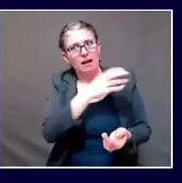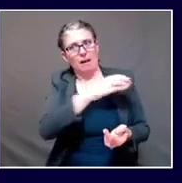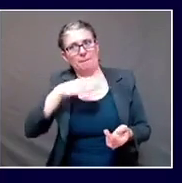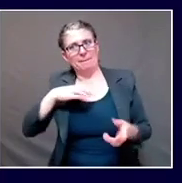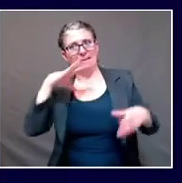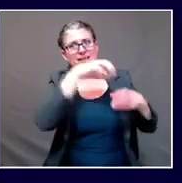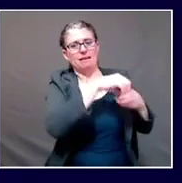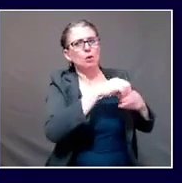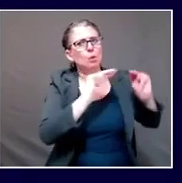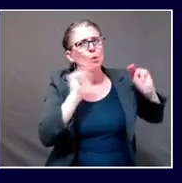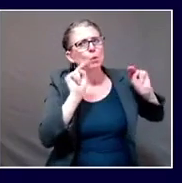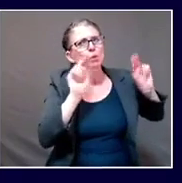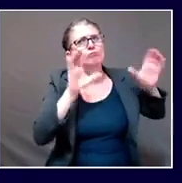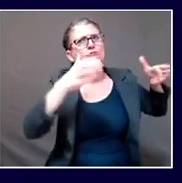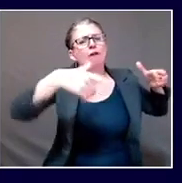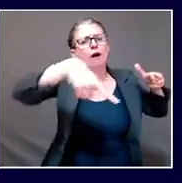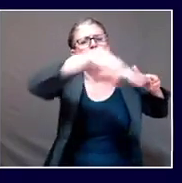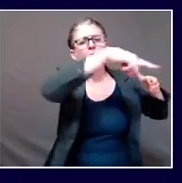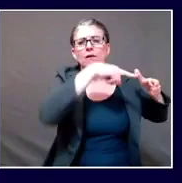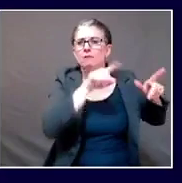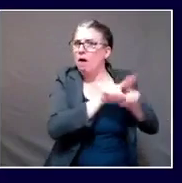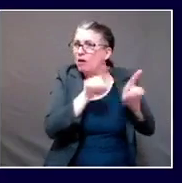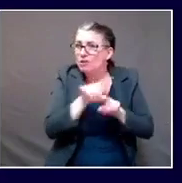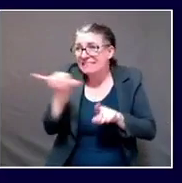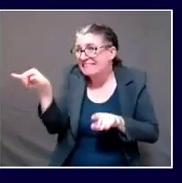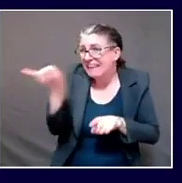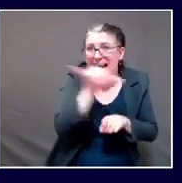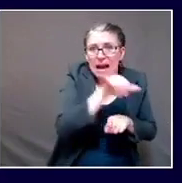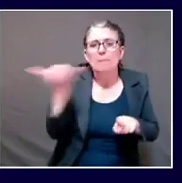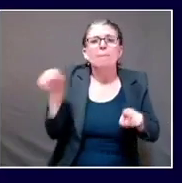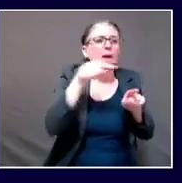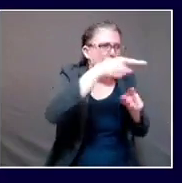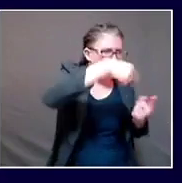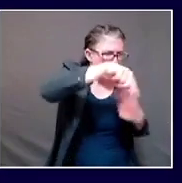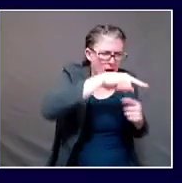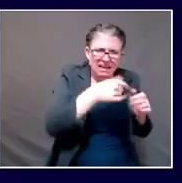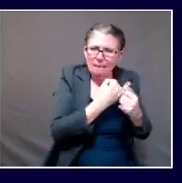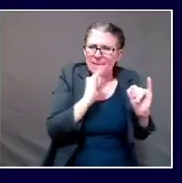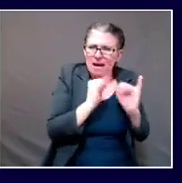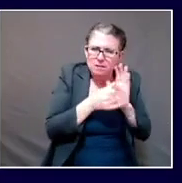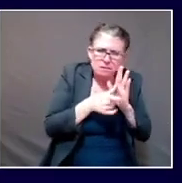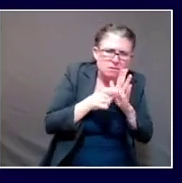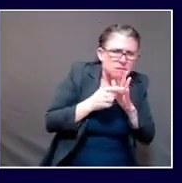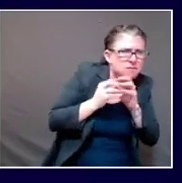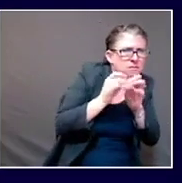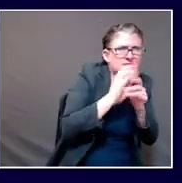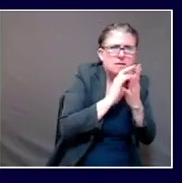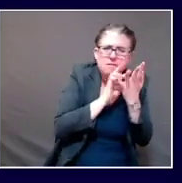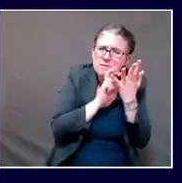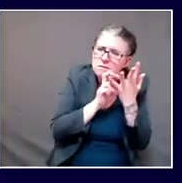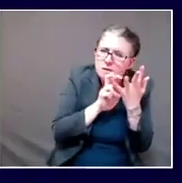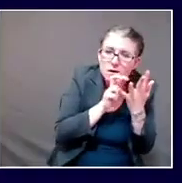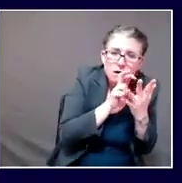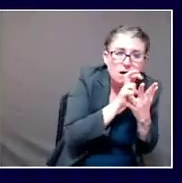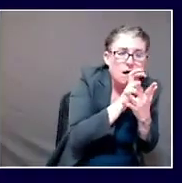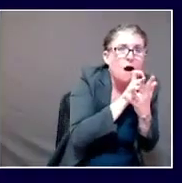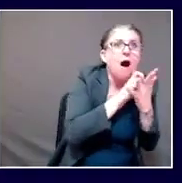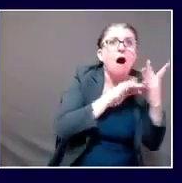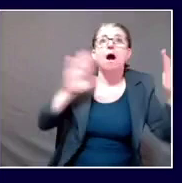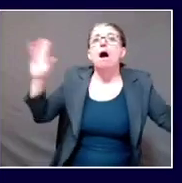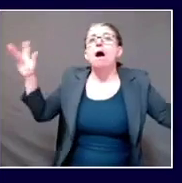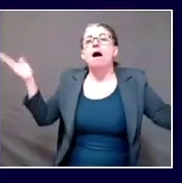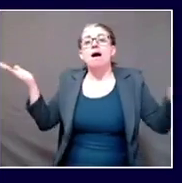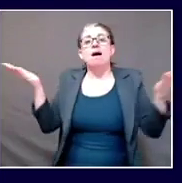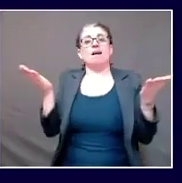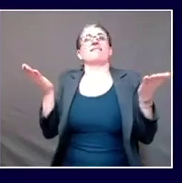the vaccines are best suited for. Uh, both of those advisory committees are filled with experts who